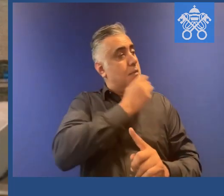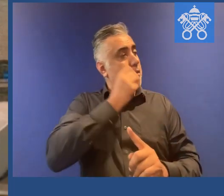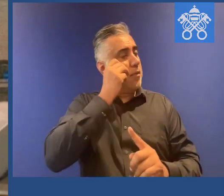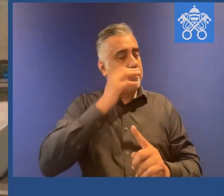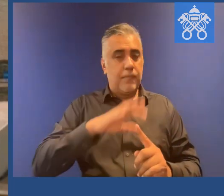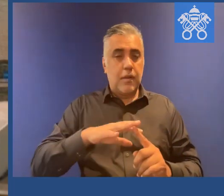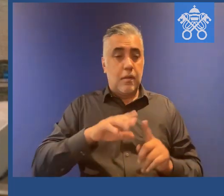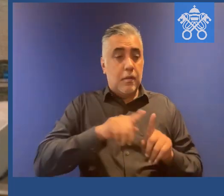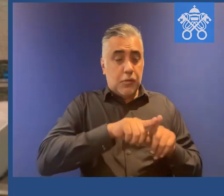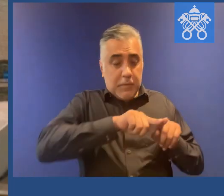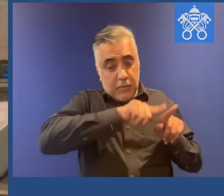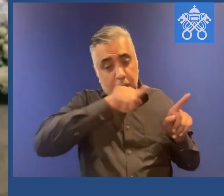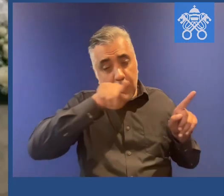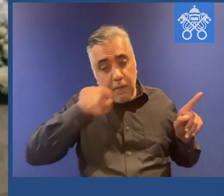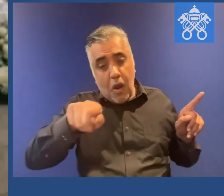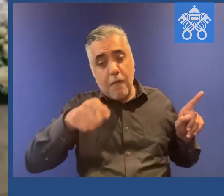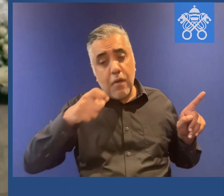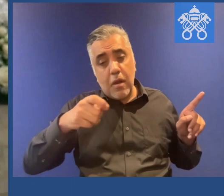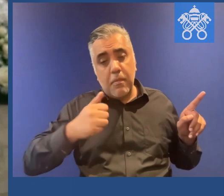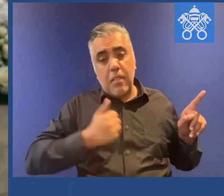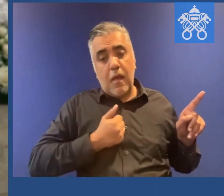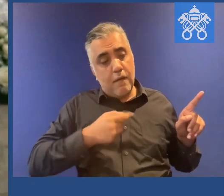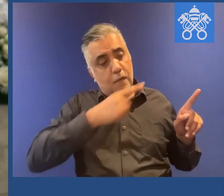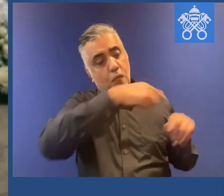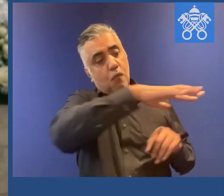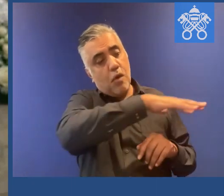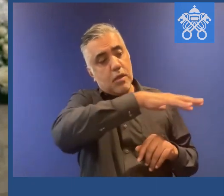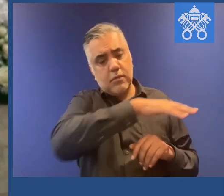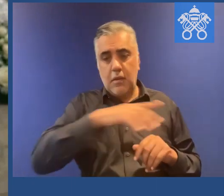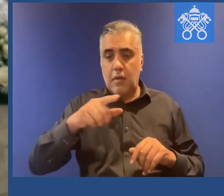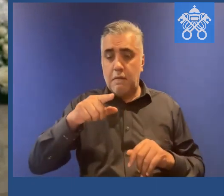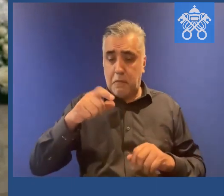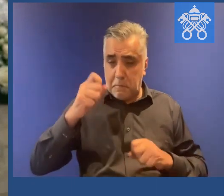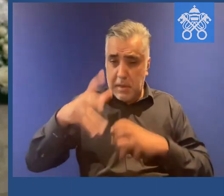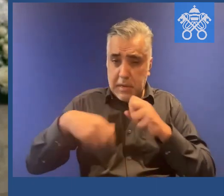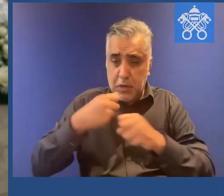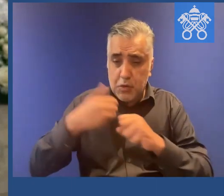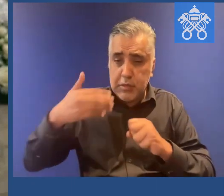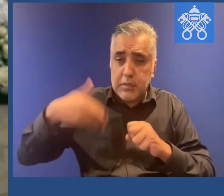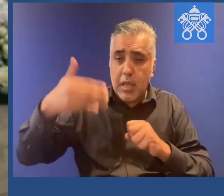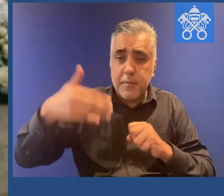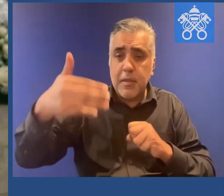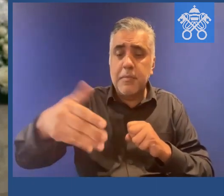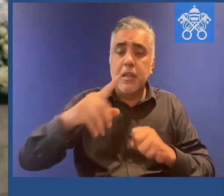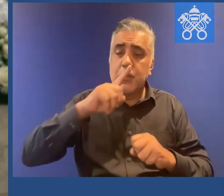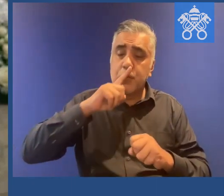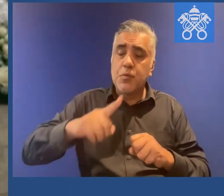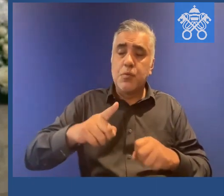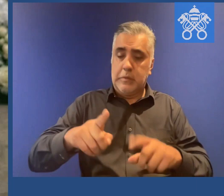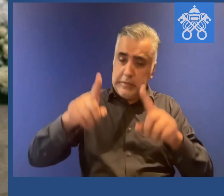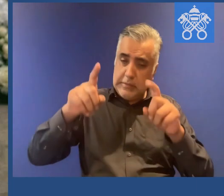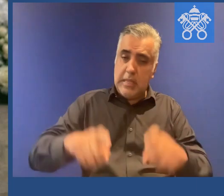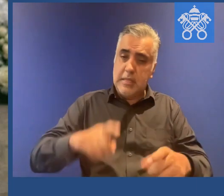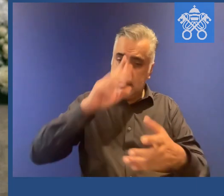Being so far away from loved ones, sometimes for years at a time, is a true test of